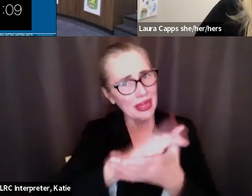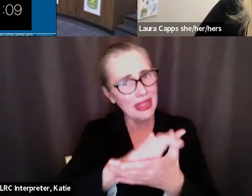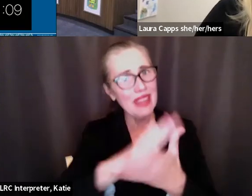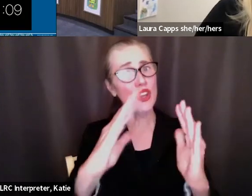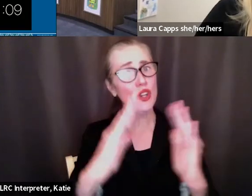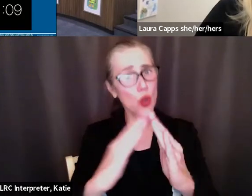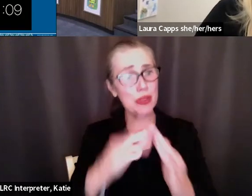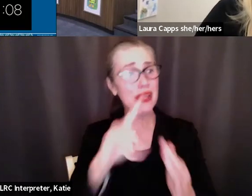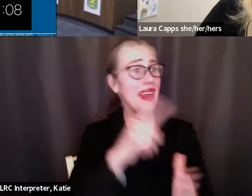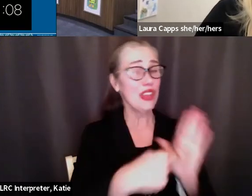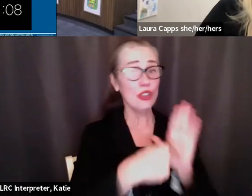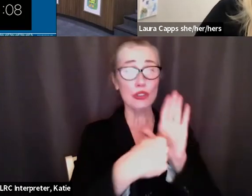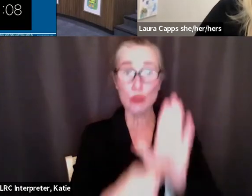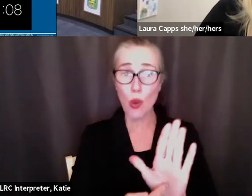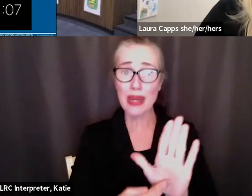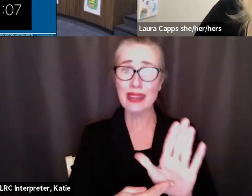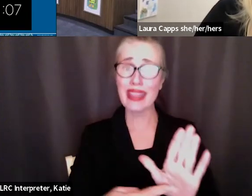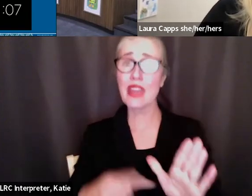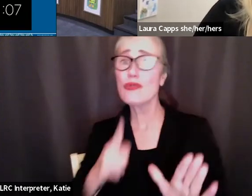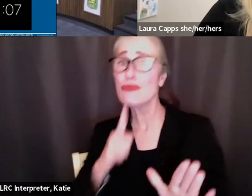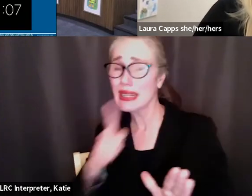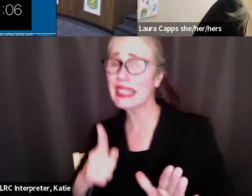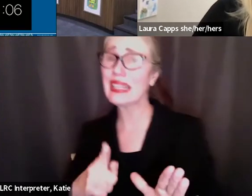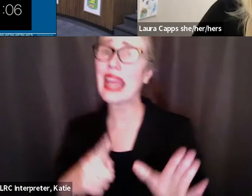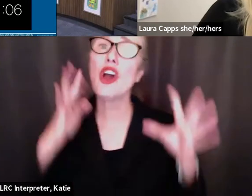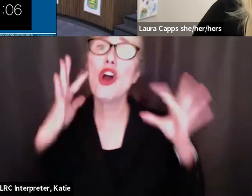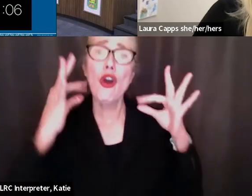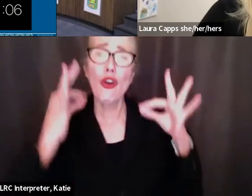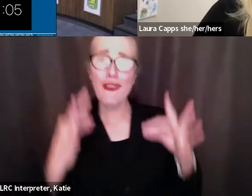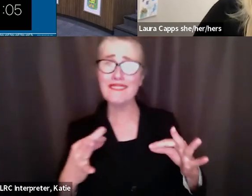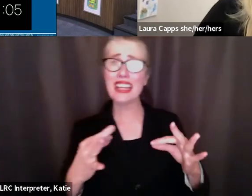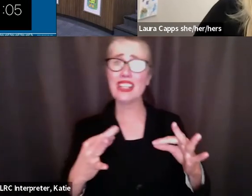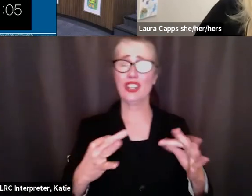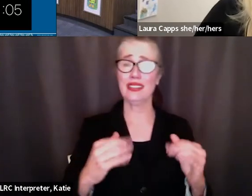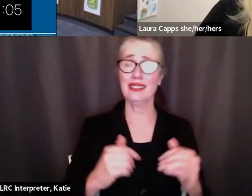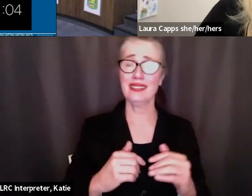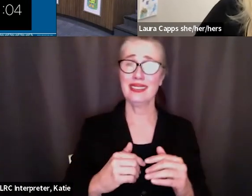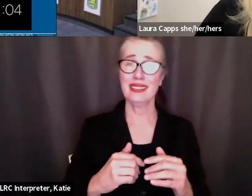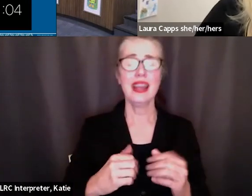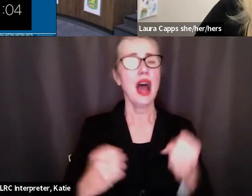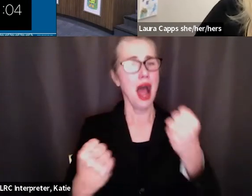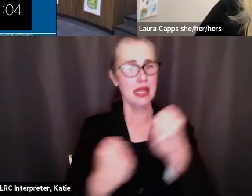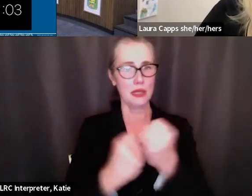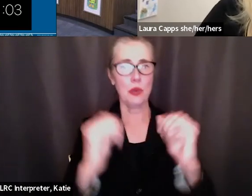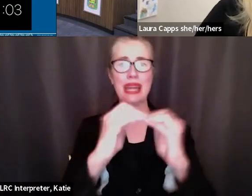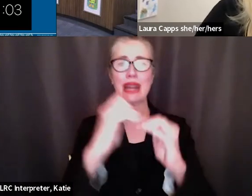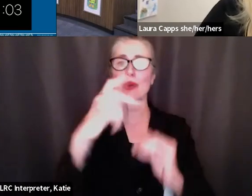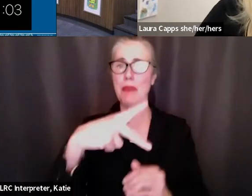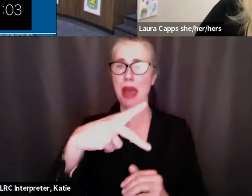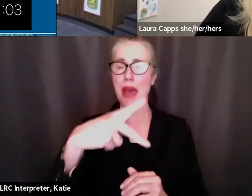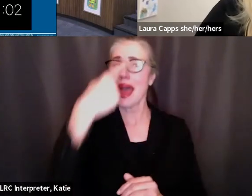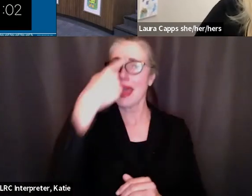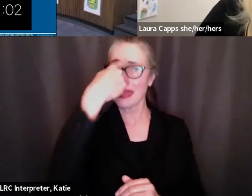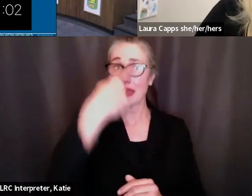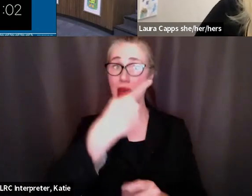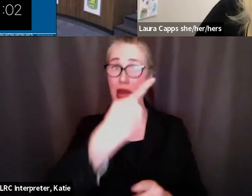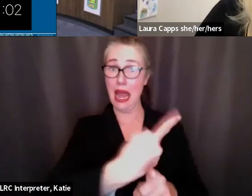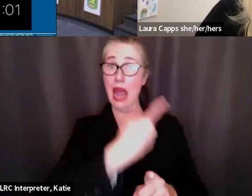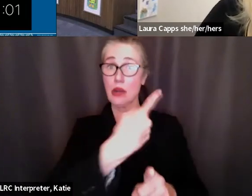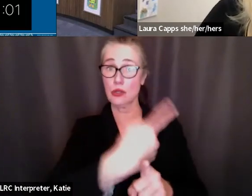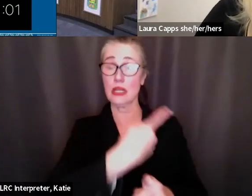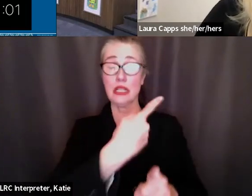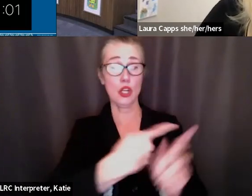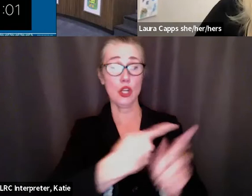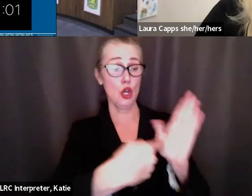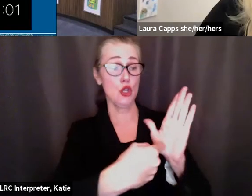um i would like to support the equity map because it most accurately allows for the proper representation of